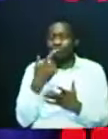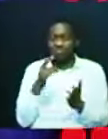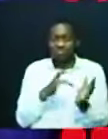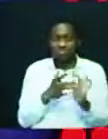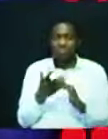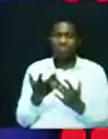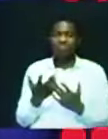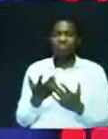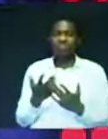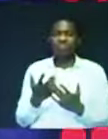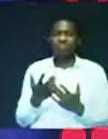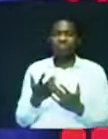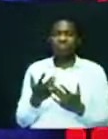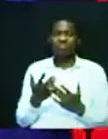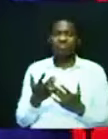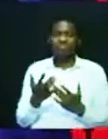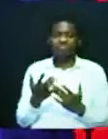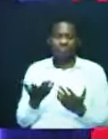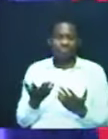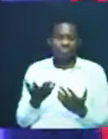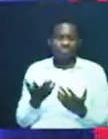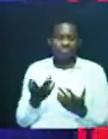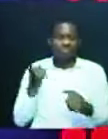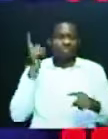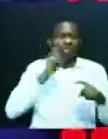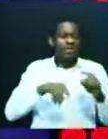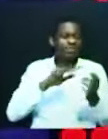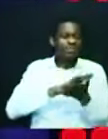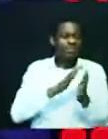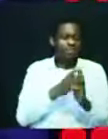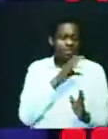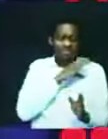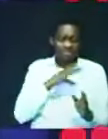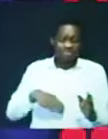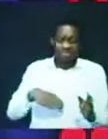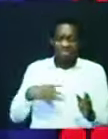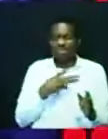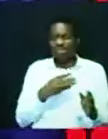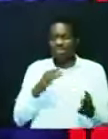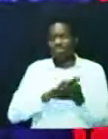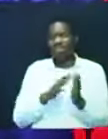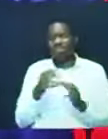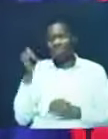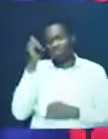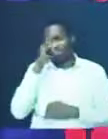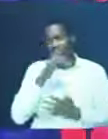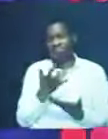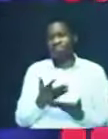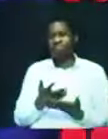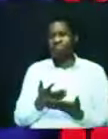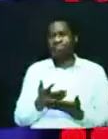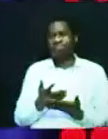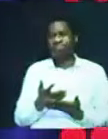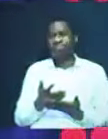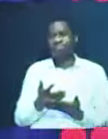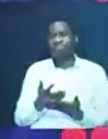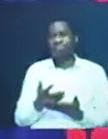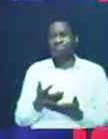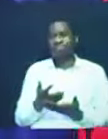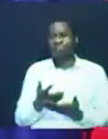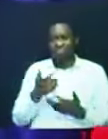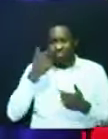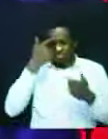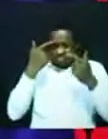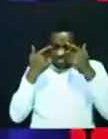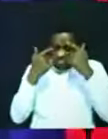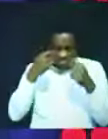a Christian fool. Hwe entumi ma se wo beye ojidini a unimi nyansa. Because in him are hidden all